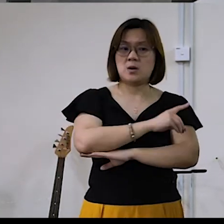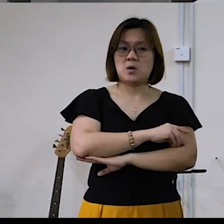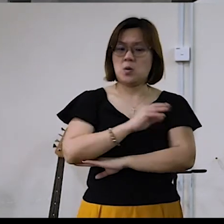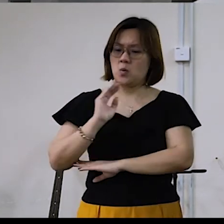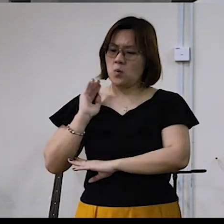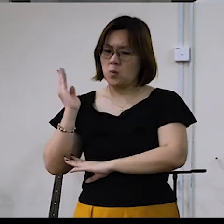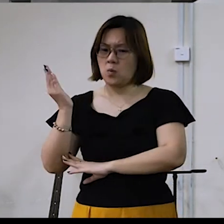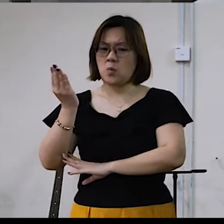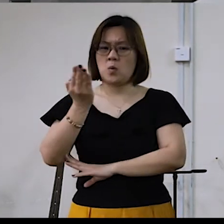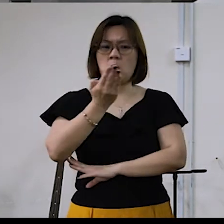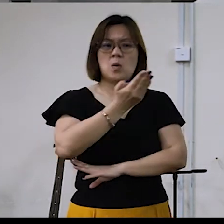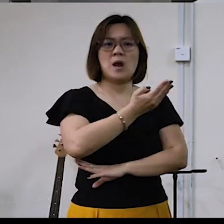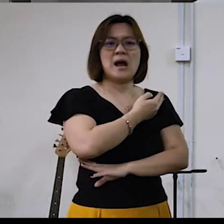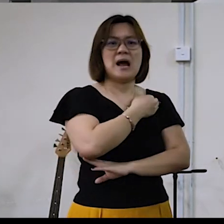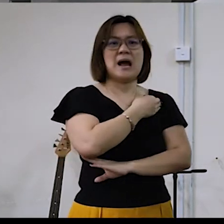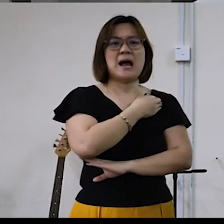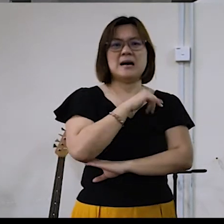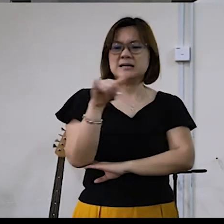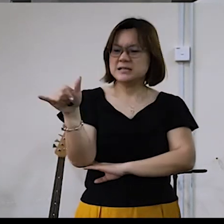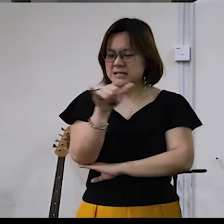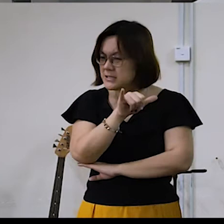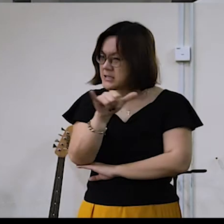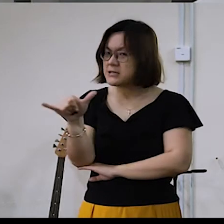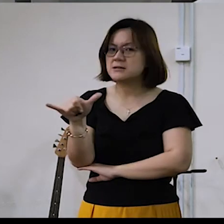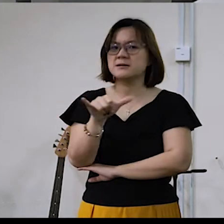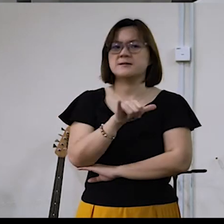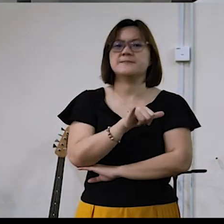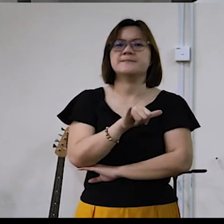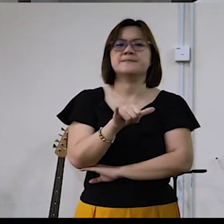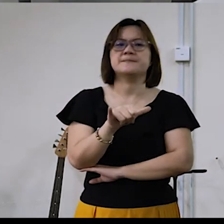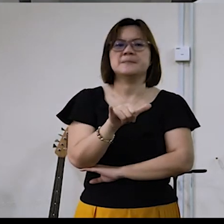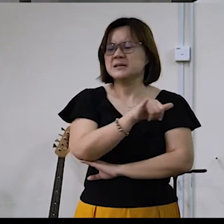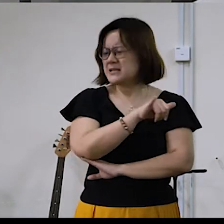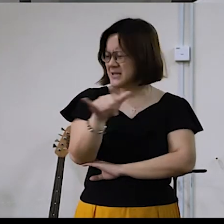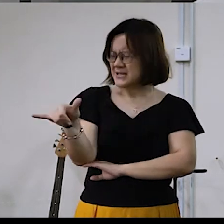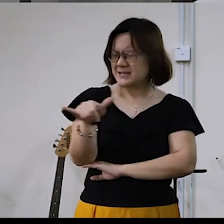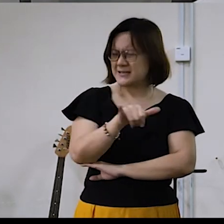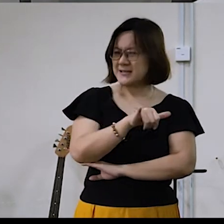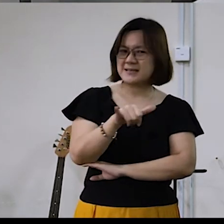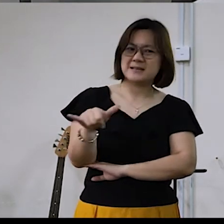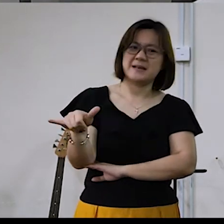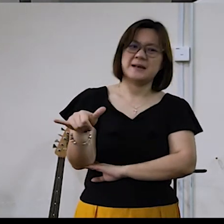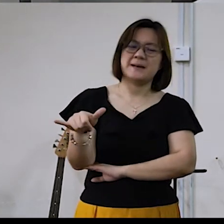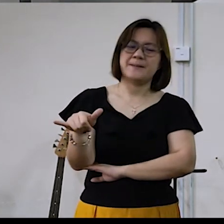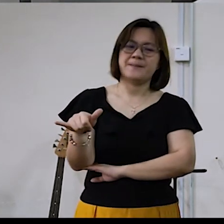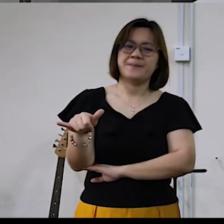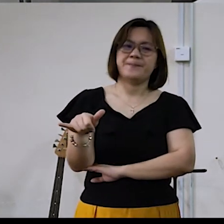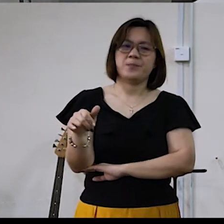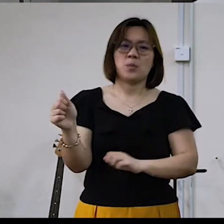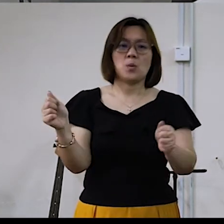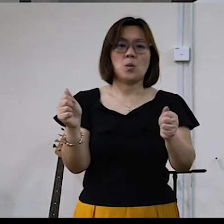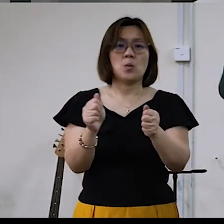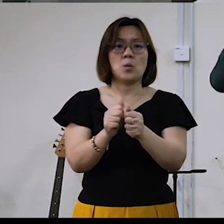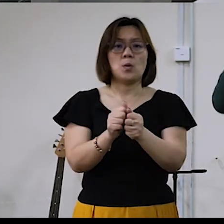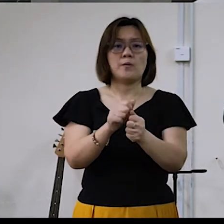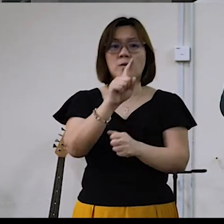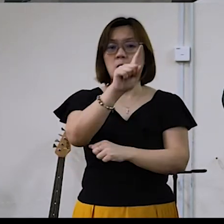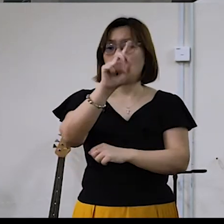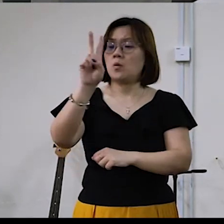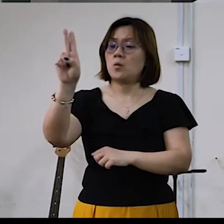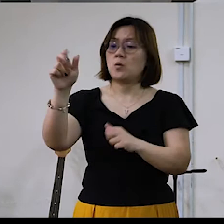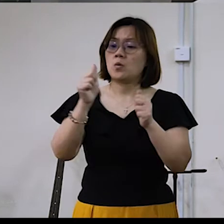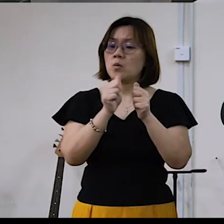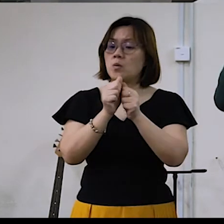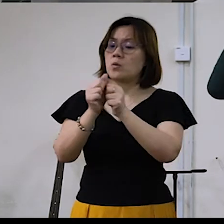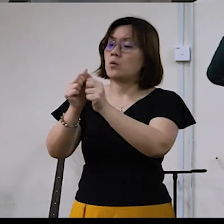Listen, don't get distracted. Why are you getting distracted? It's the enemy. Okay? The Holy Spirit is today closer